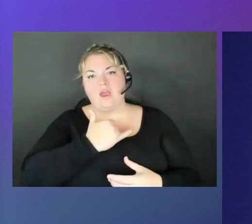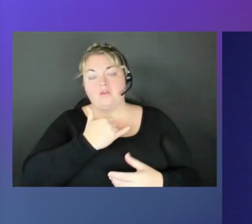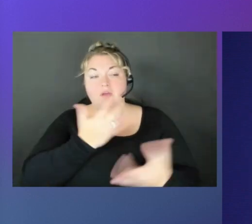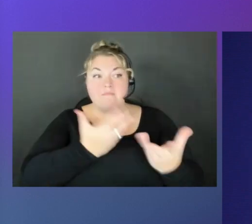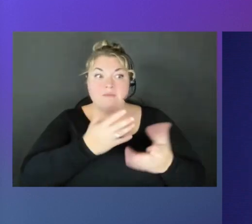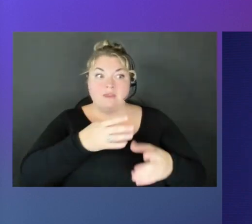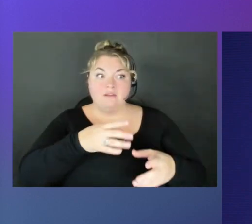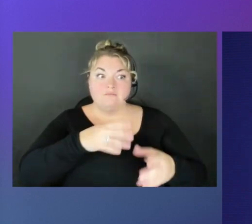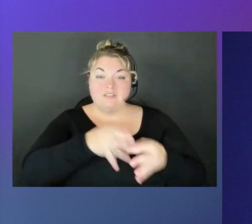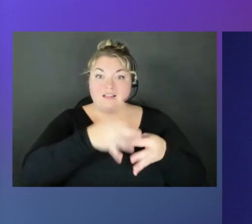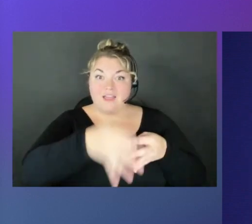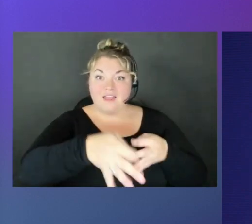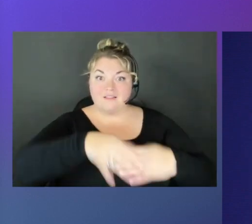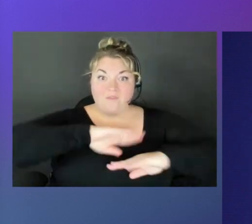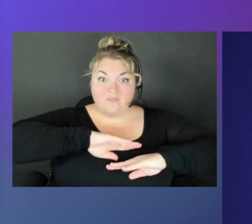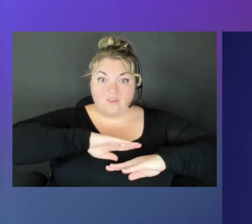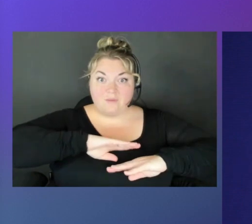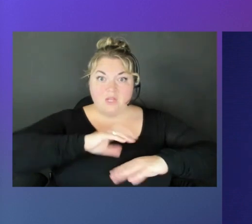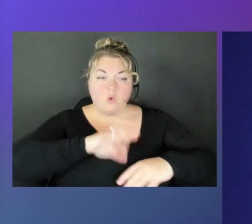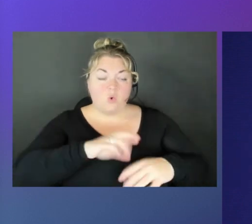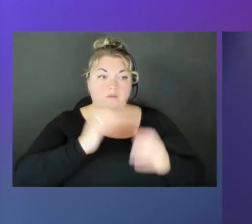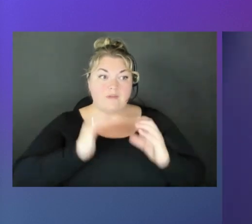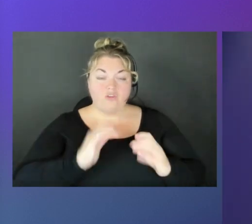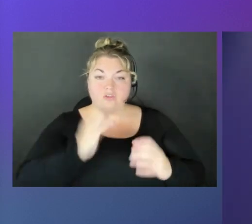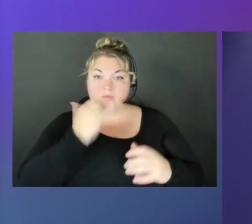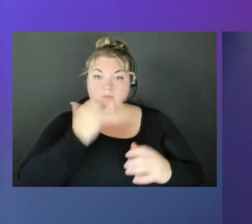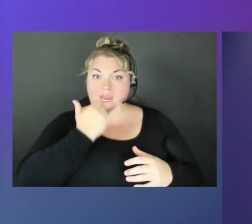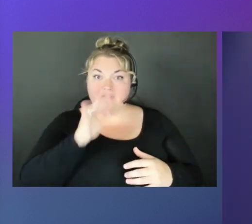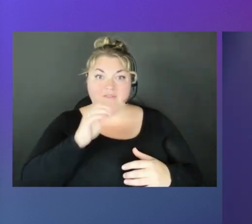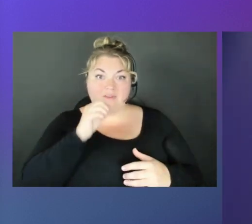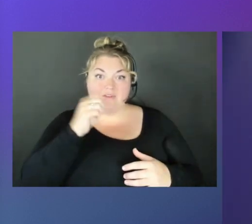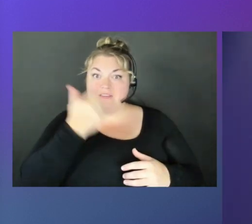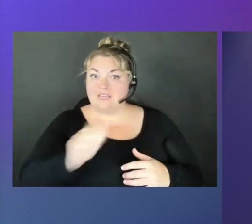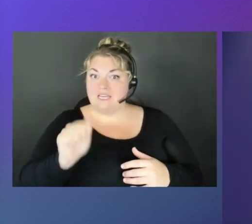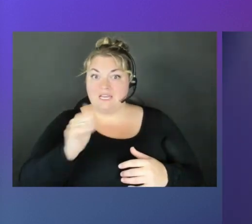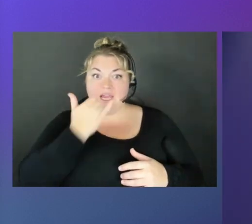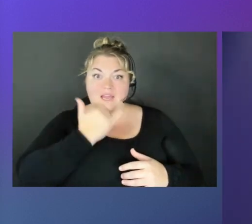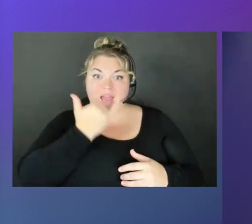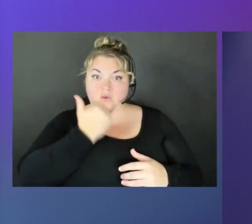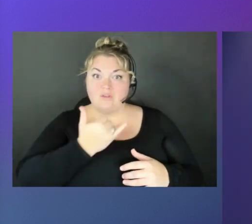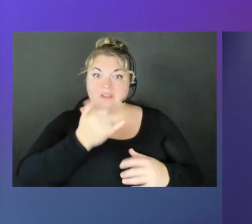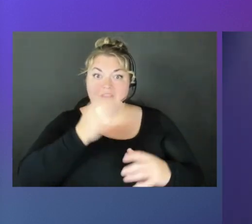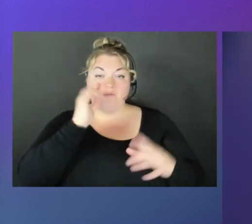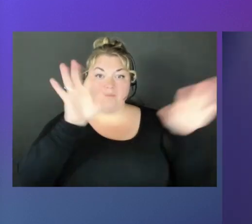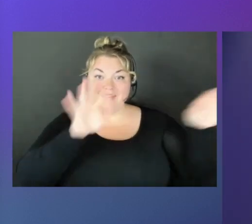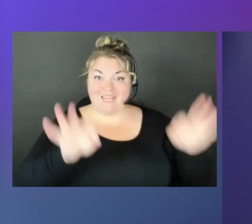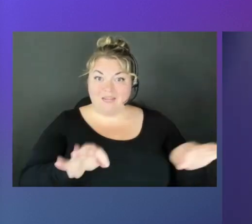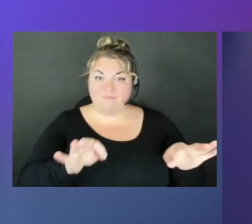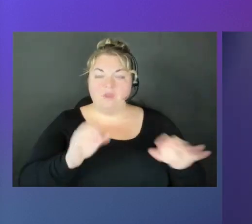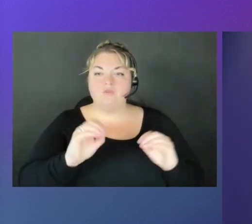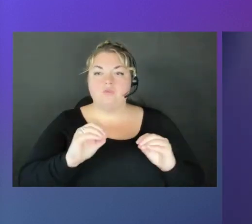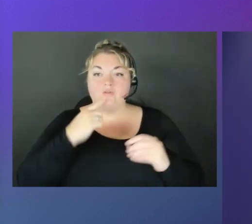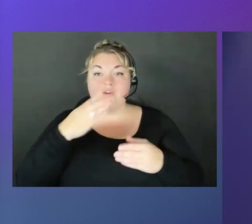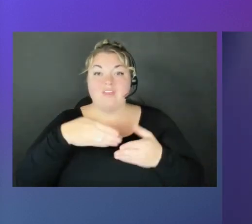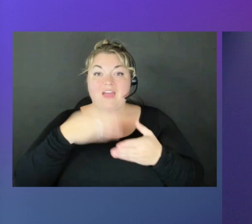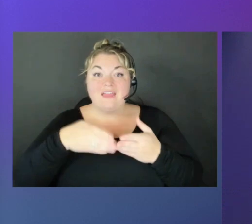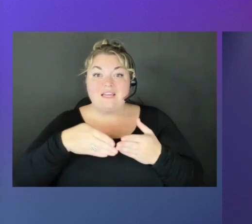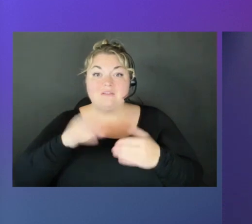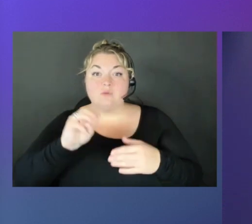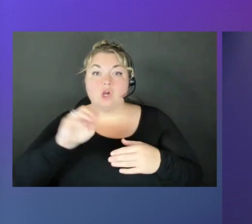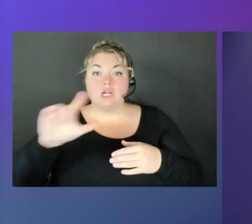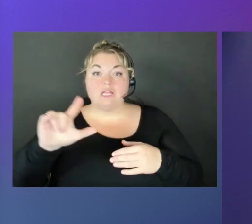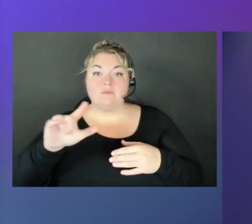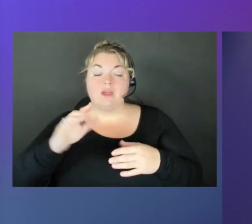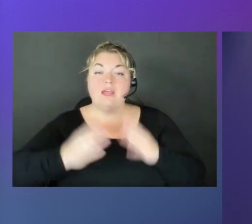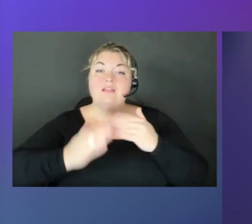workflow or even customer-facing errors if there's any inaccuracies in the goods that were actually picked. So to this end, Mercado Libre has built this